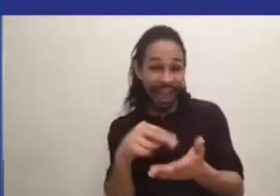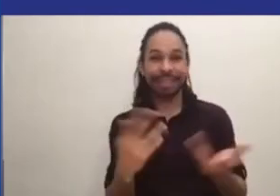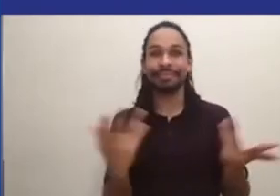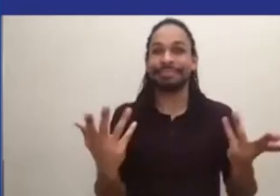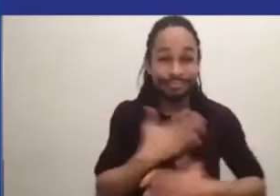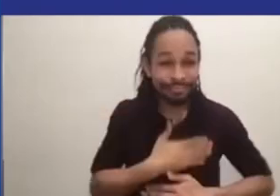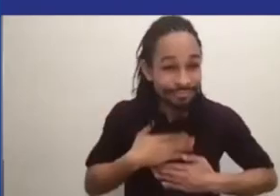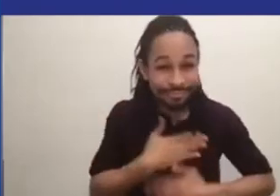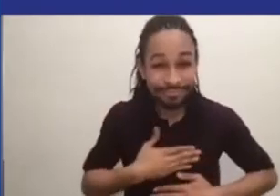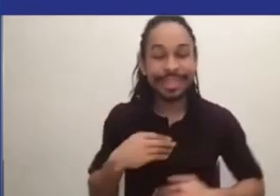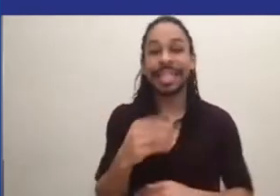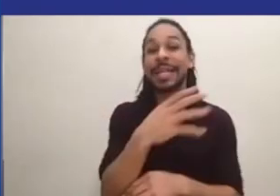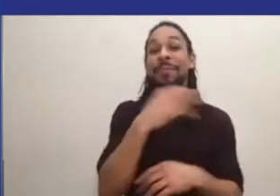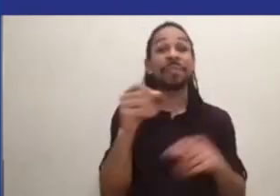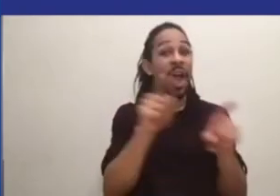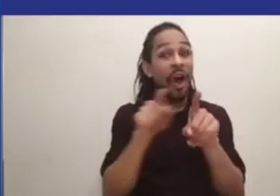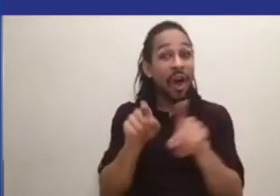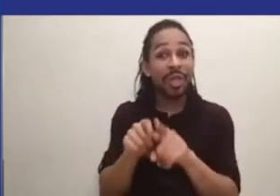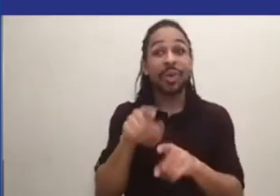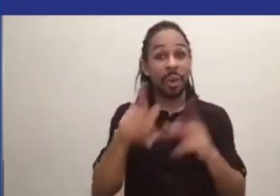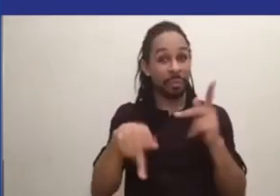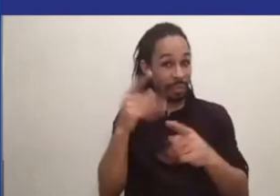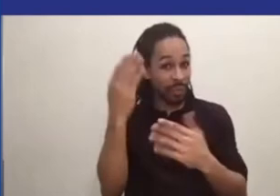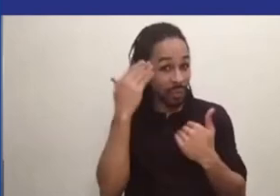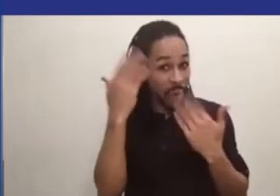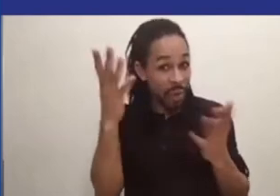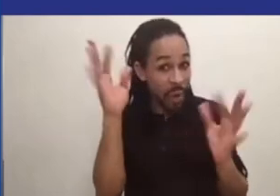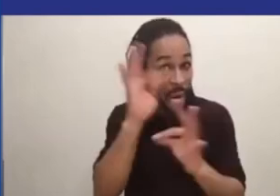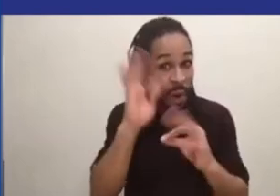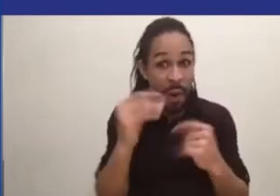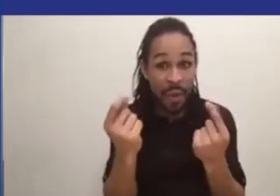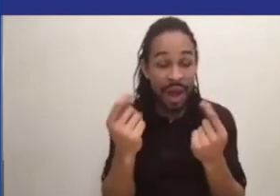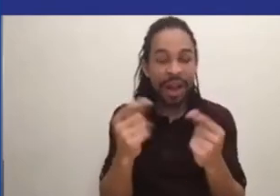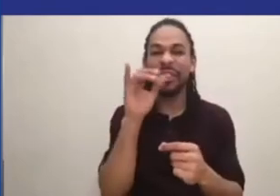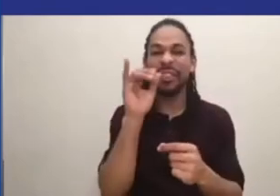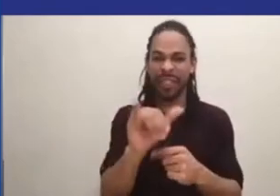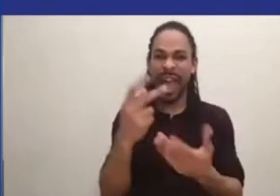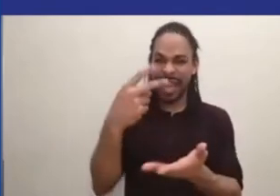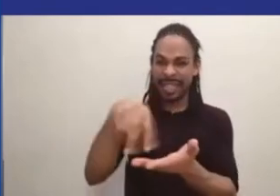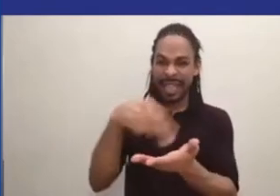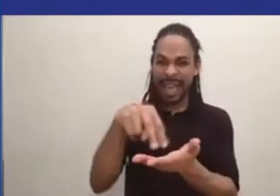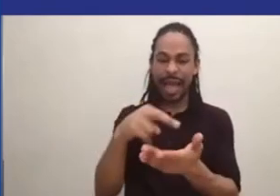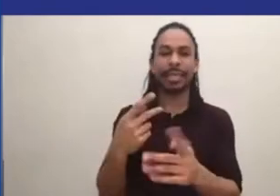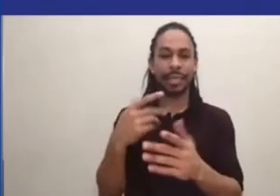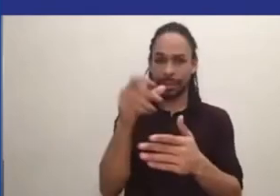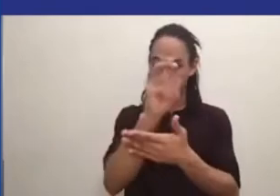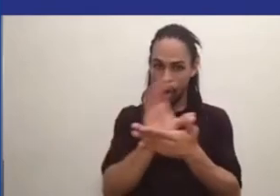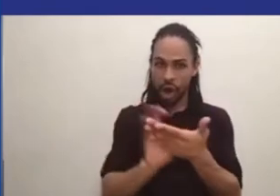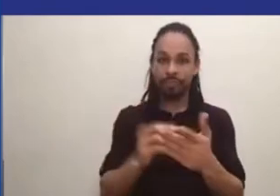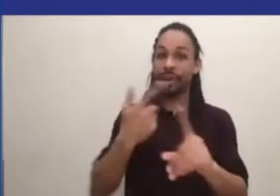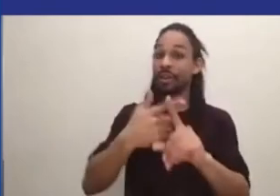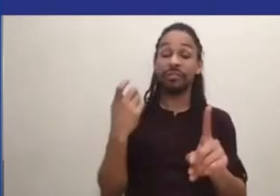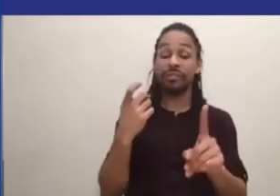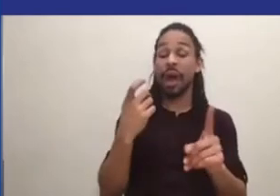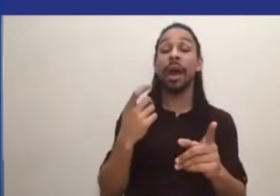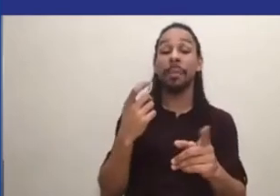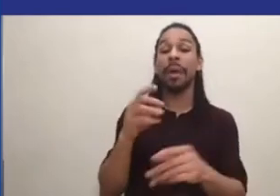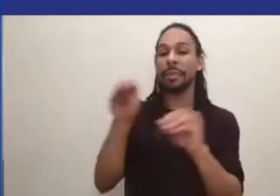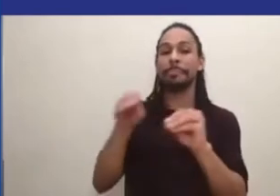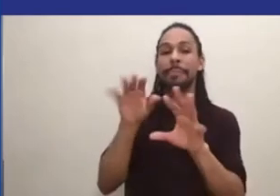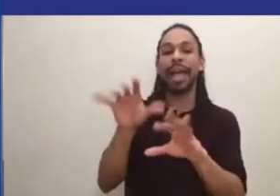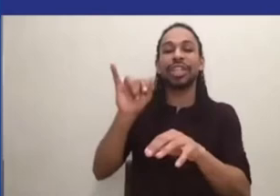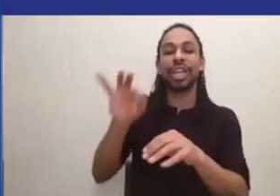also, what people don't know is a lot of that routine came from the magic of these chicken wings from a spot in New York